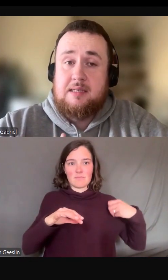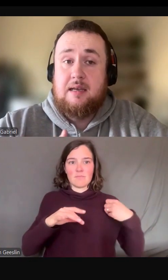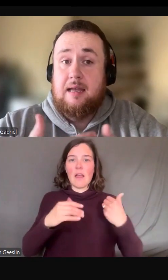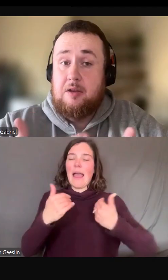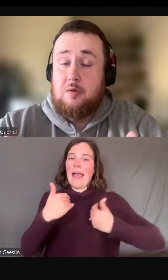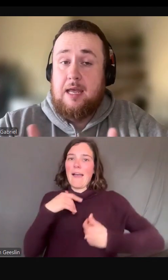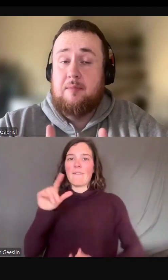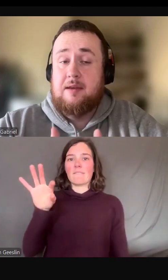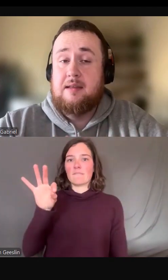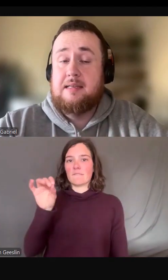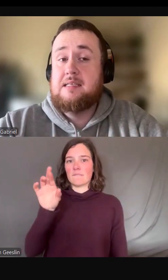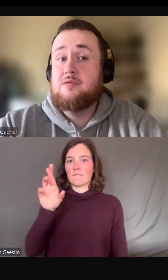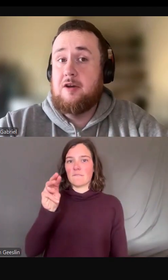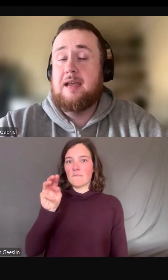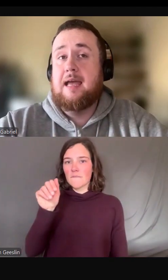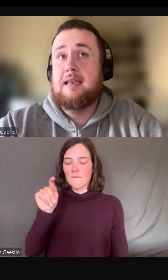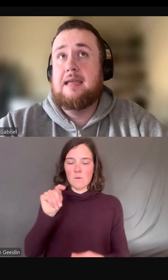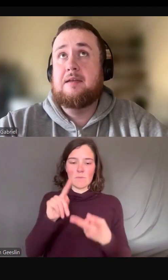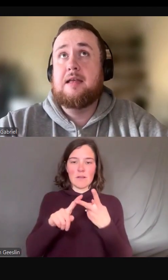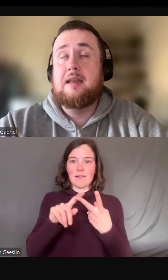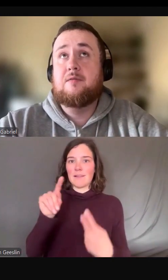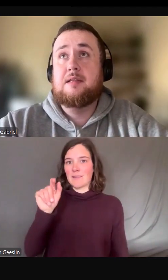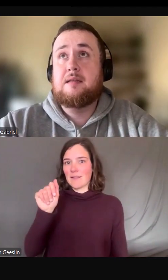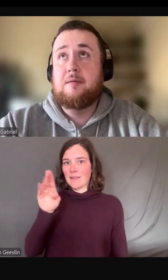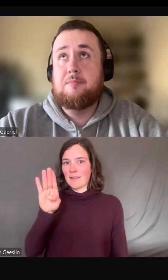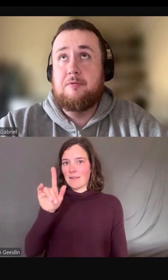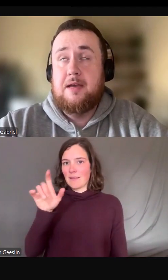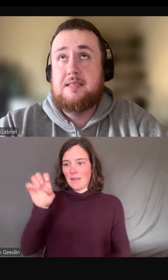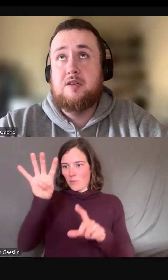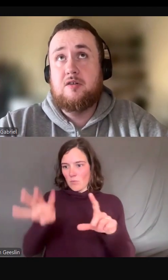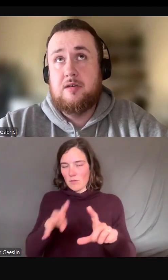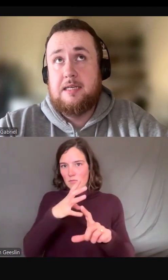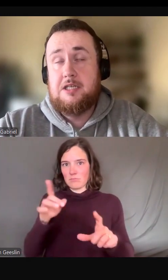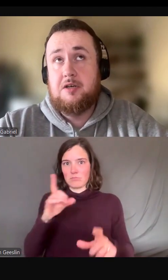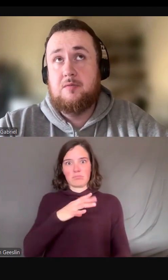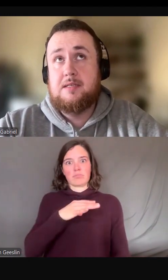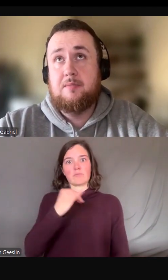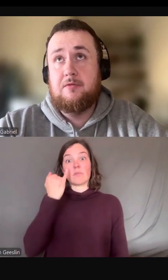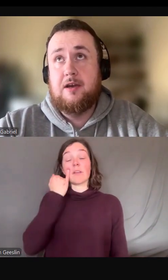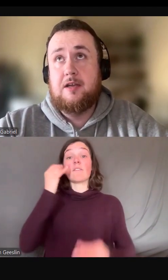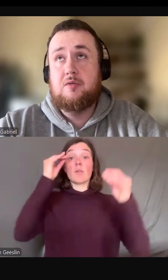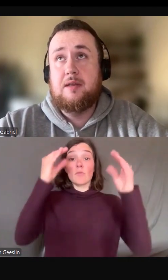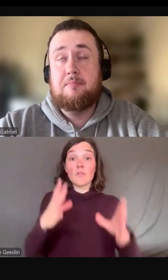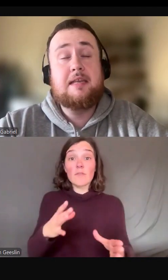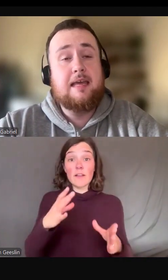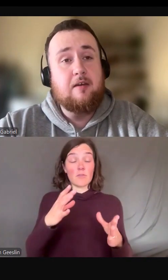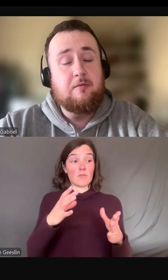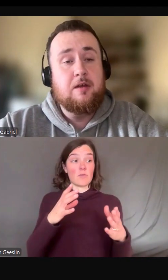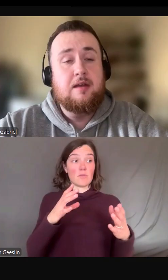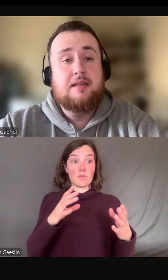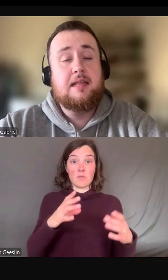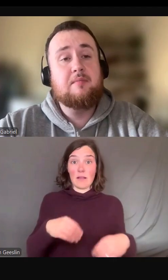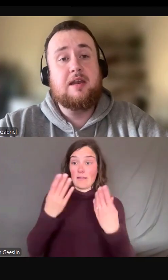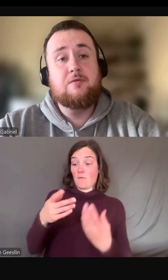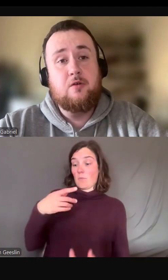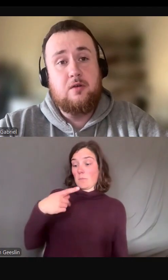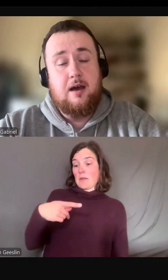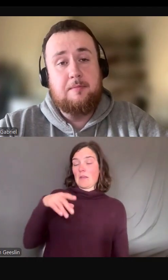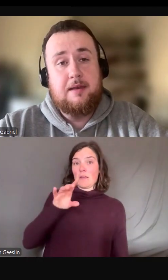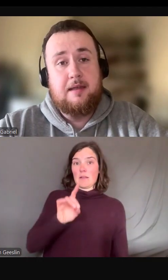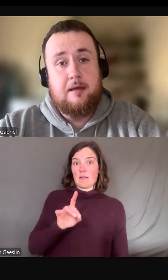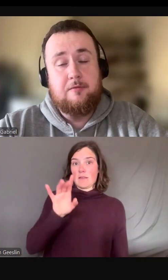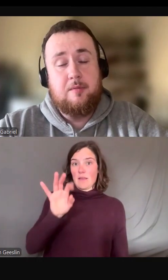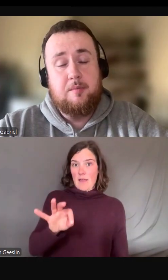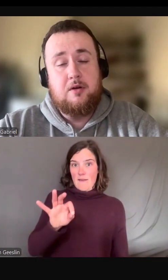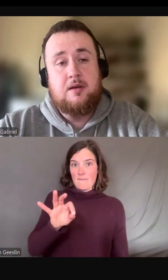tables, and you name it. This is very handy that if a professor or a teacher was to provide you with a PDF that they might have